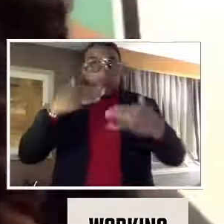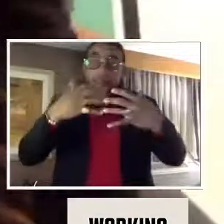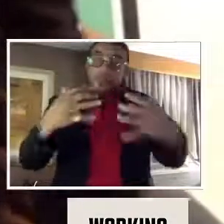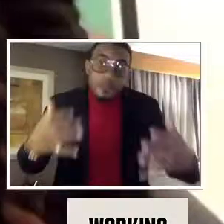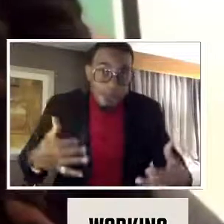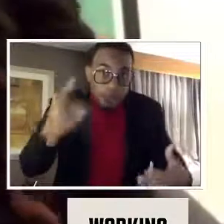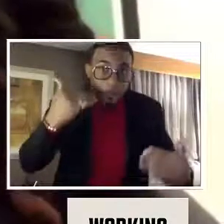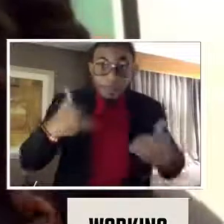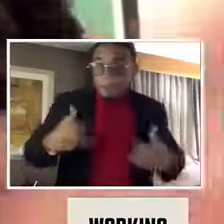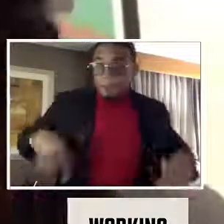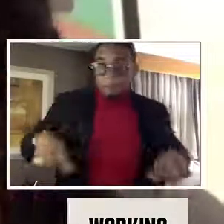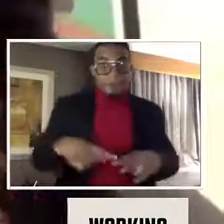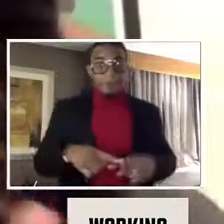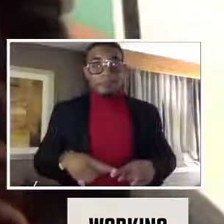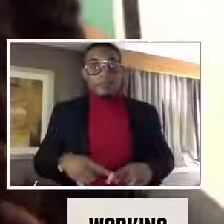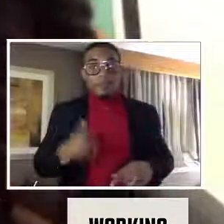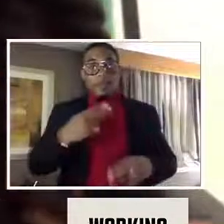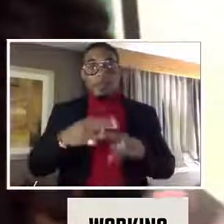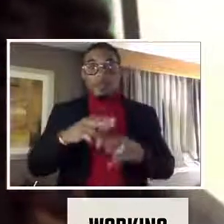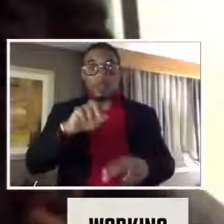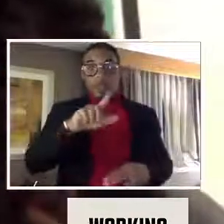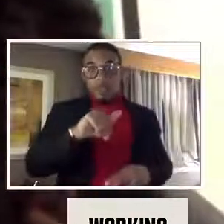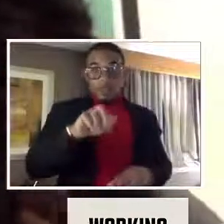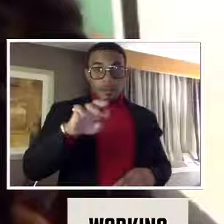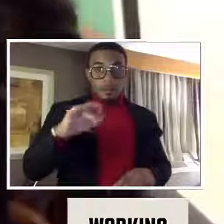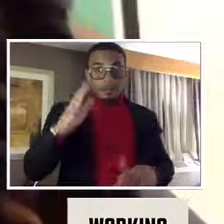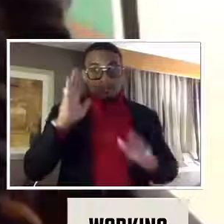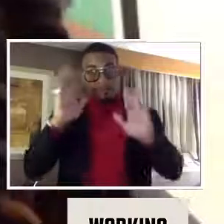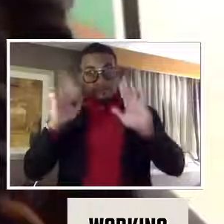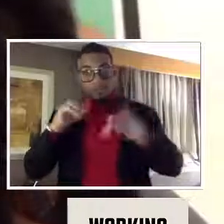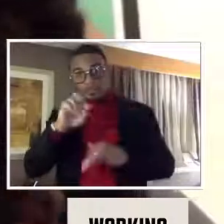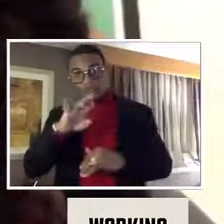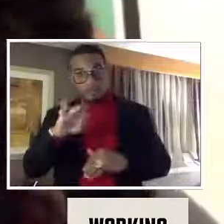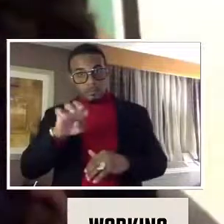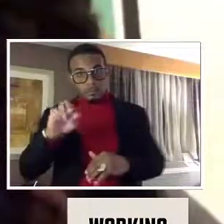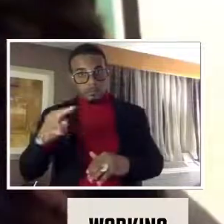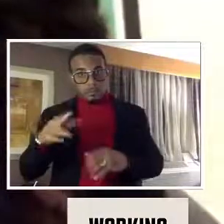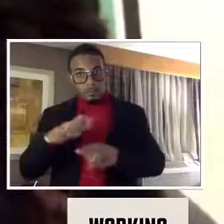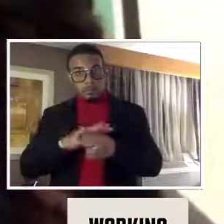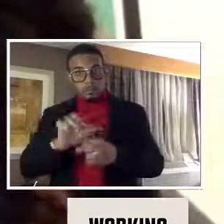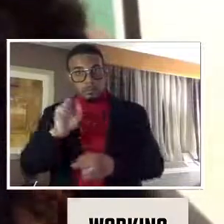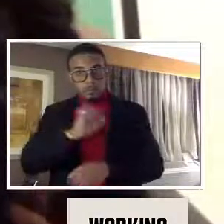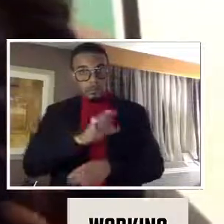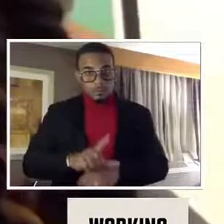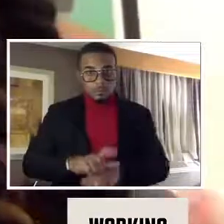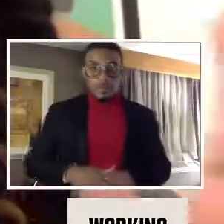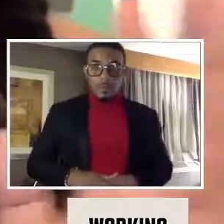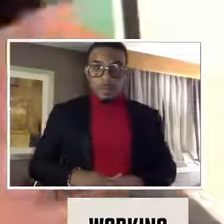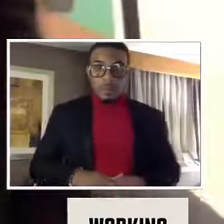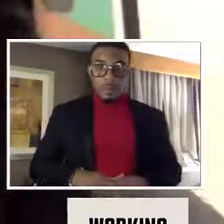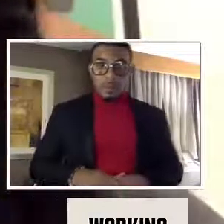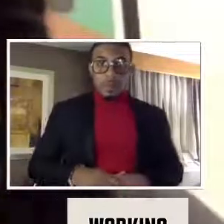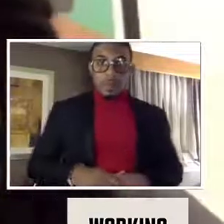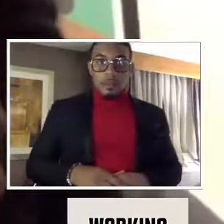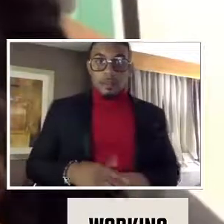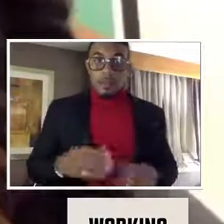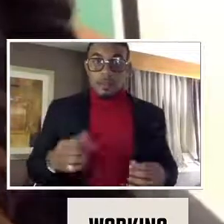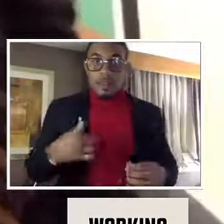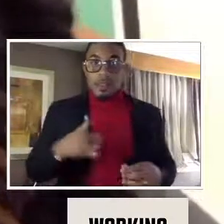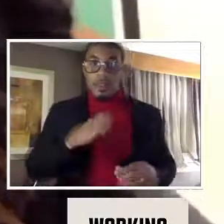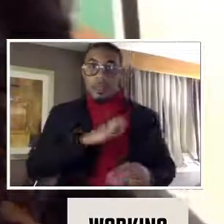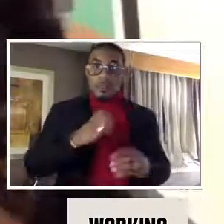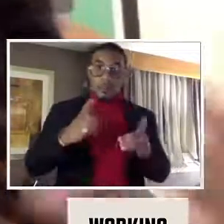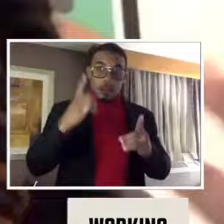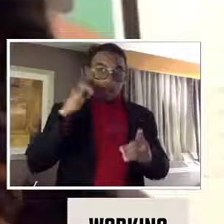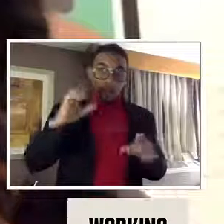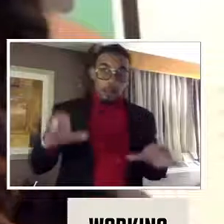so much for having us. My name is Kayla Reed. I bring you greetings from Cori Bush's district here in St. Louis. and I'm the Executive